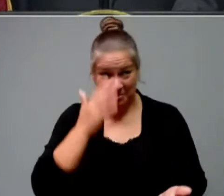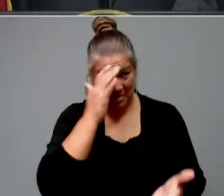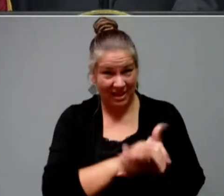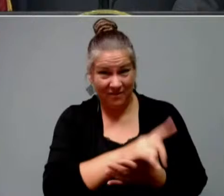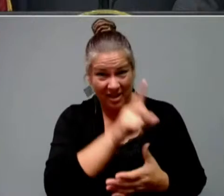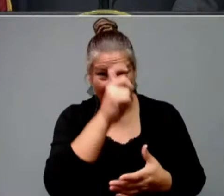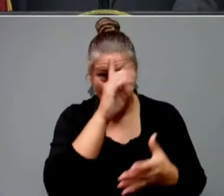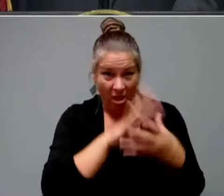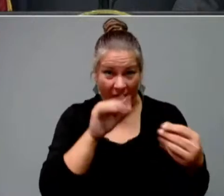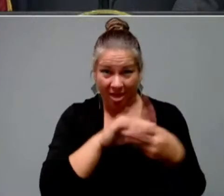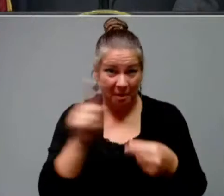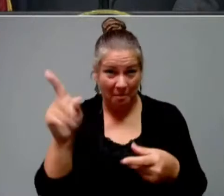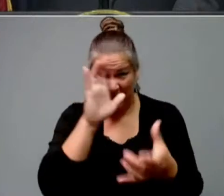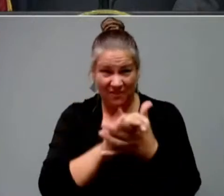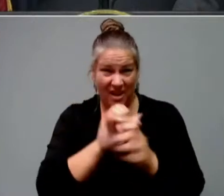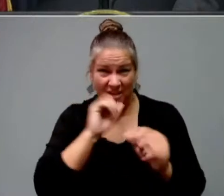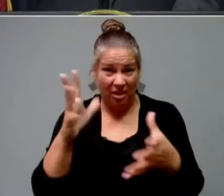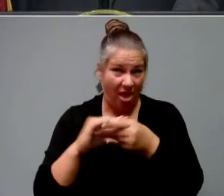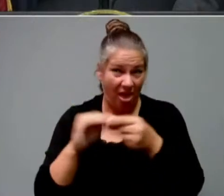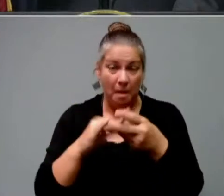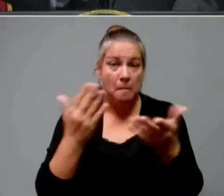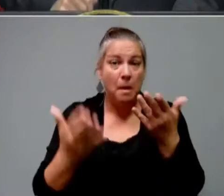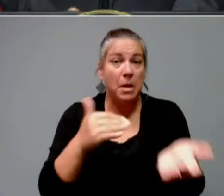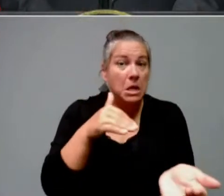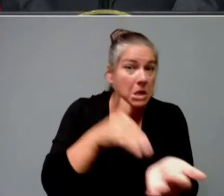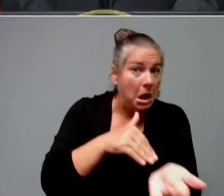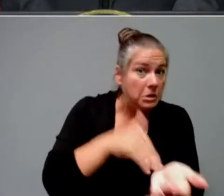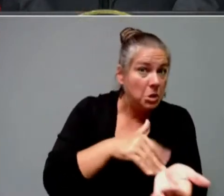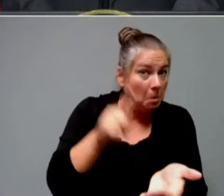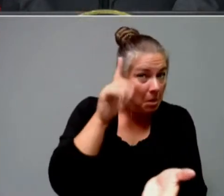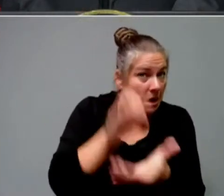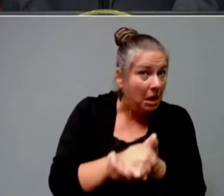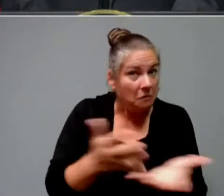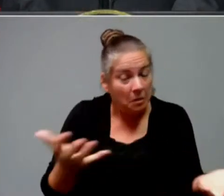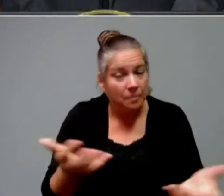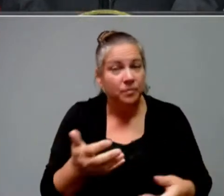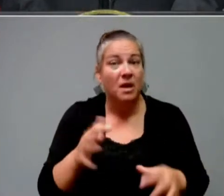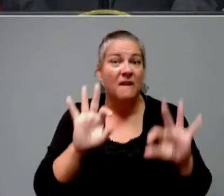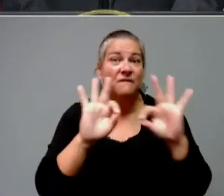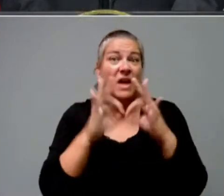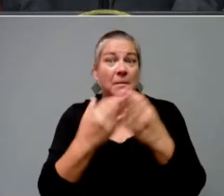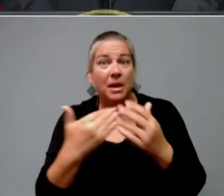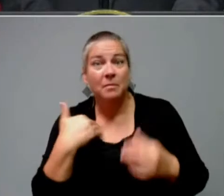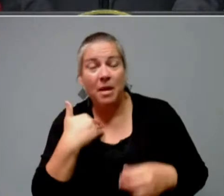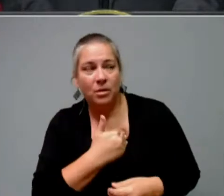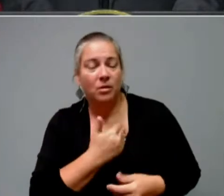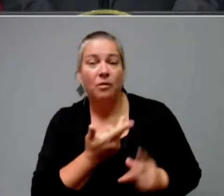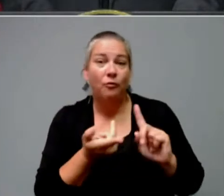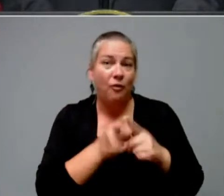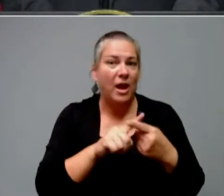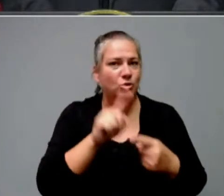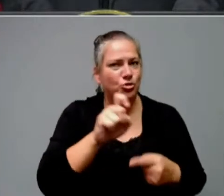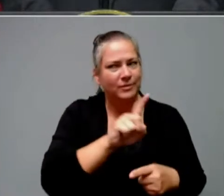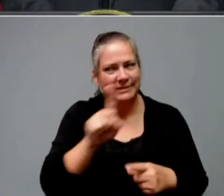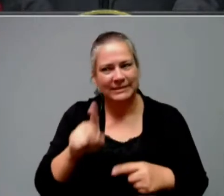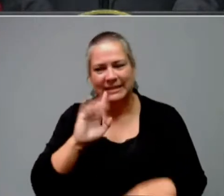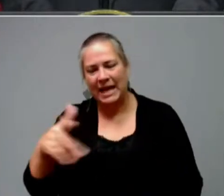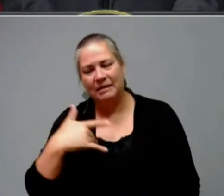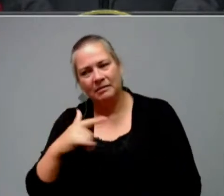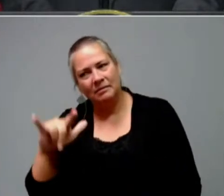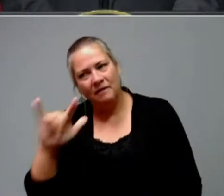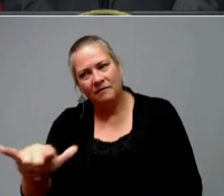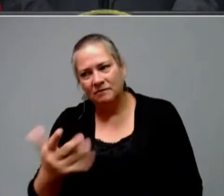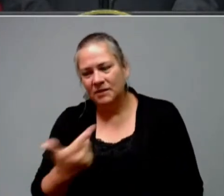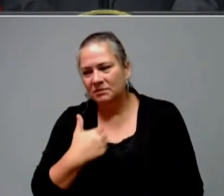might not believe their doctor. But you, their family member or their friend, saying that you love them and that you care about